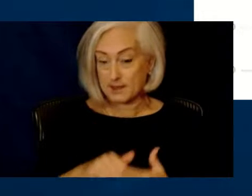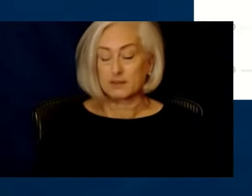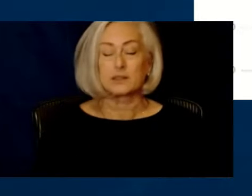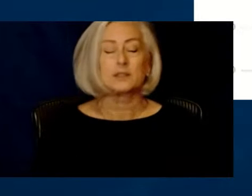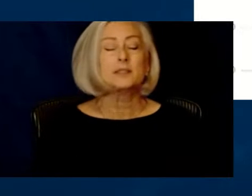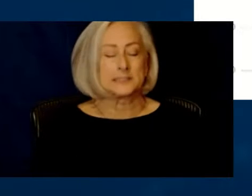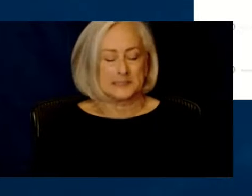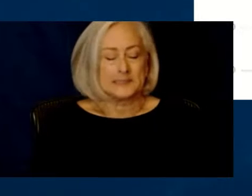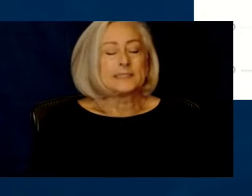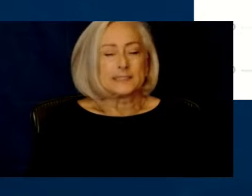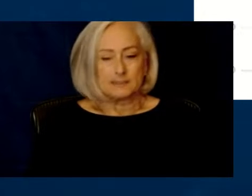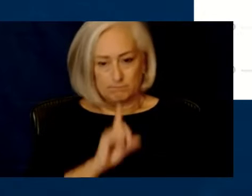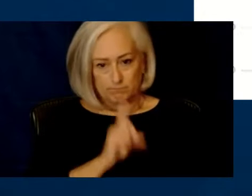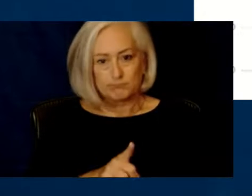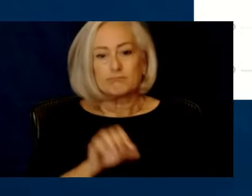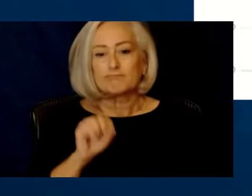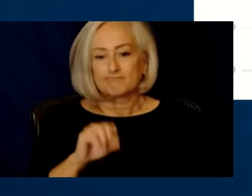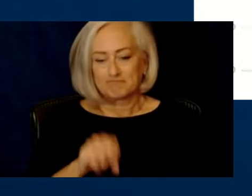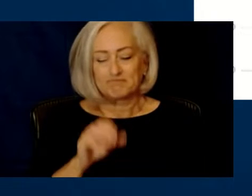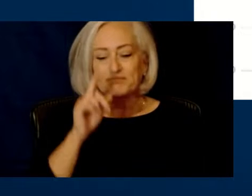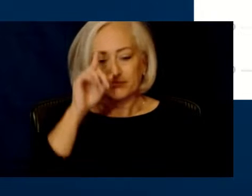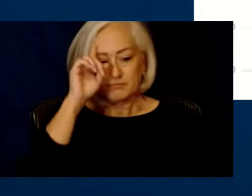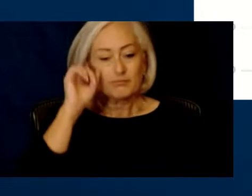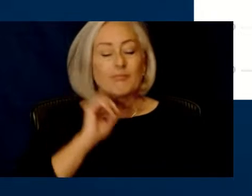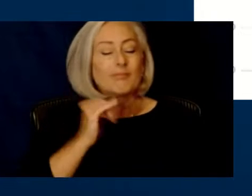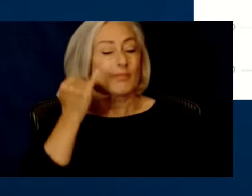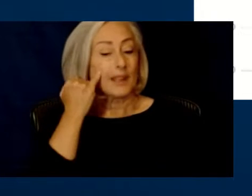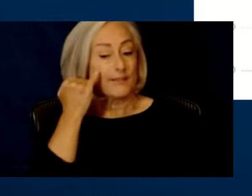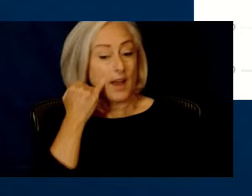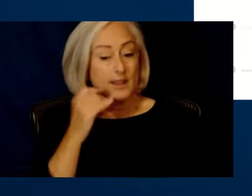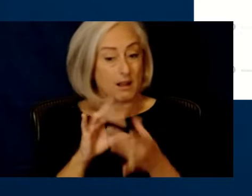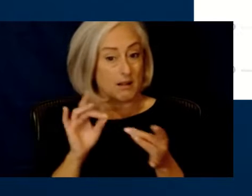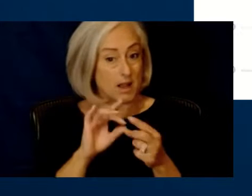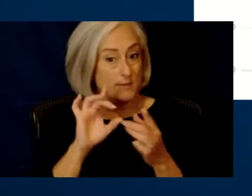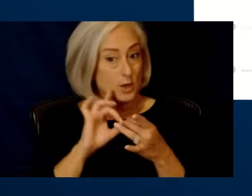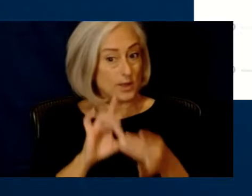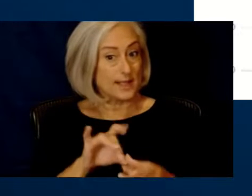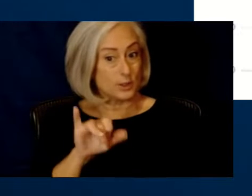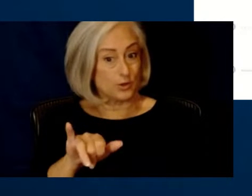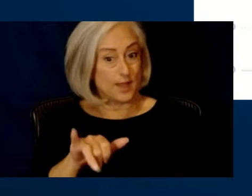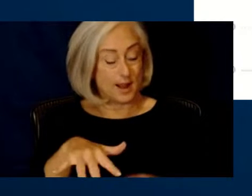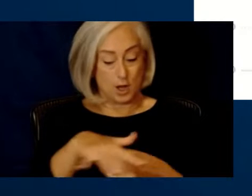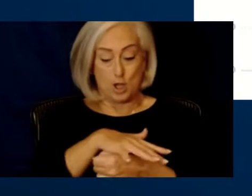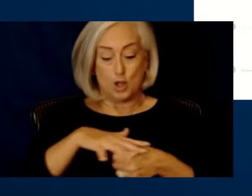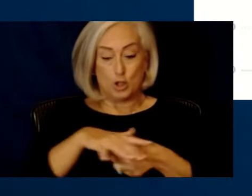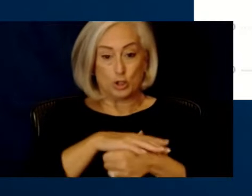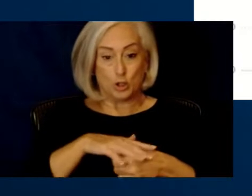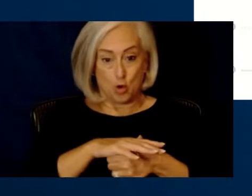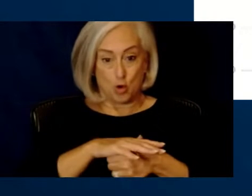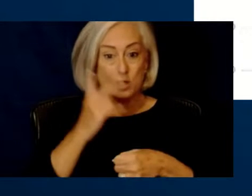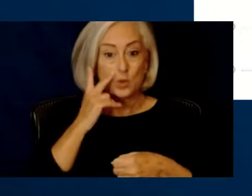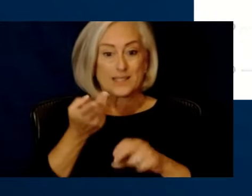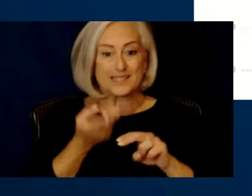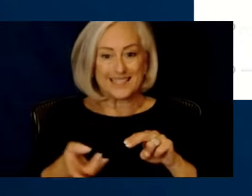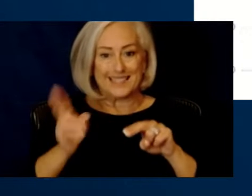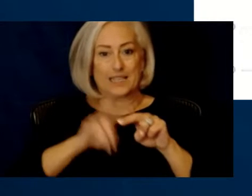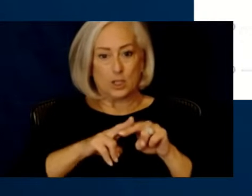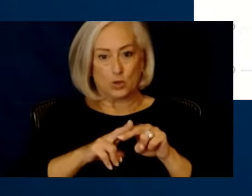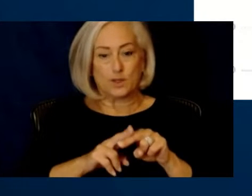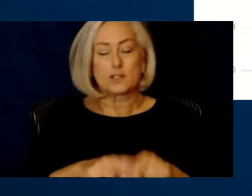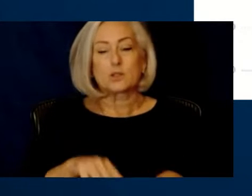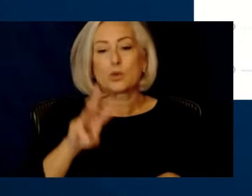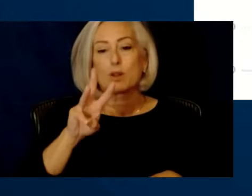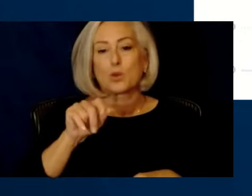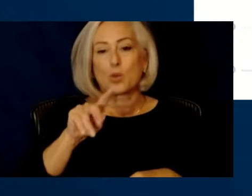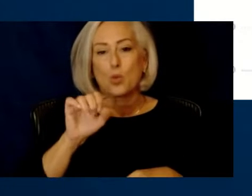you know, if there was anything that I can say is that in our local area we're seeing a rise in the wastewater rates that